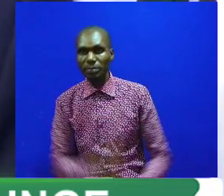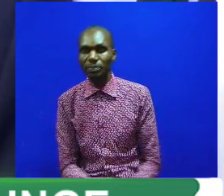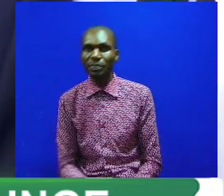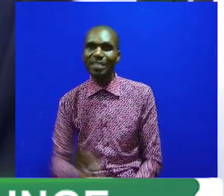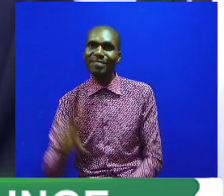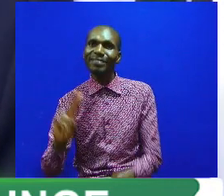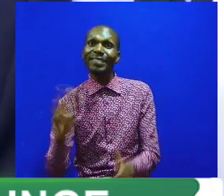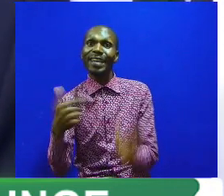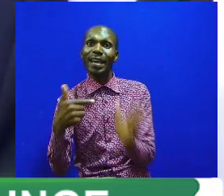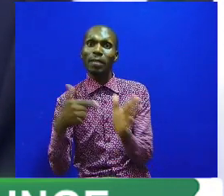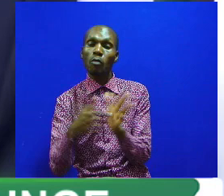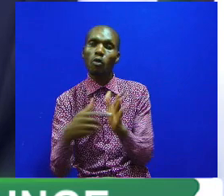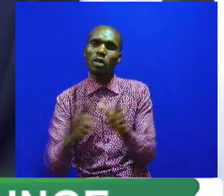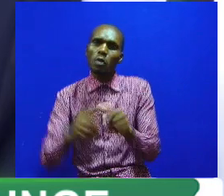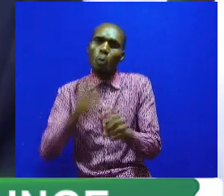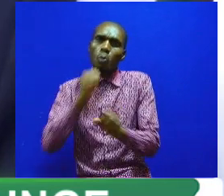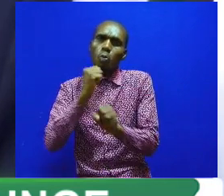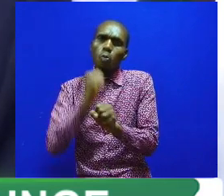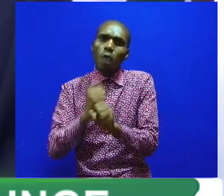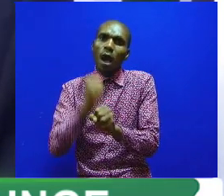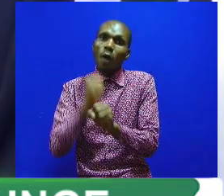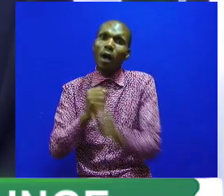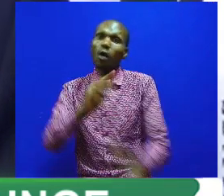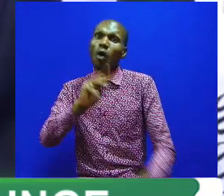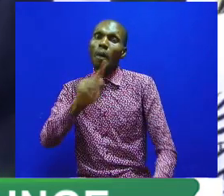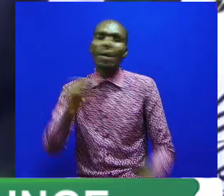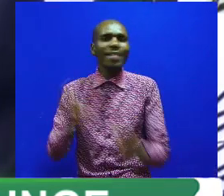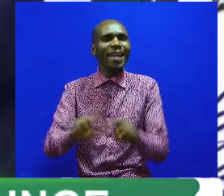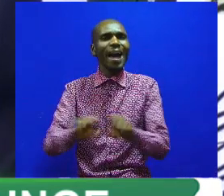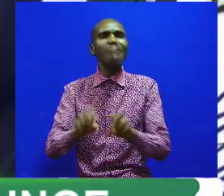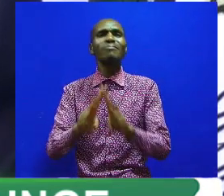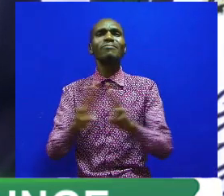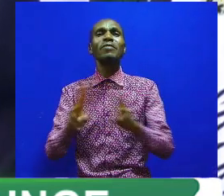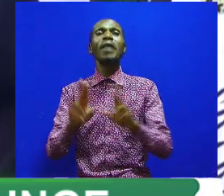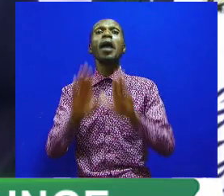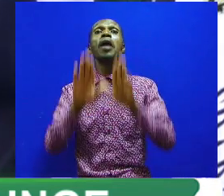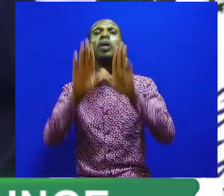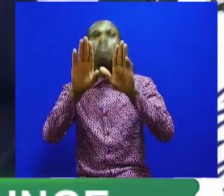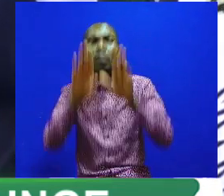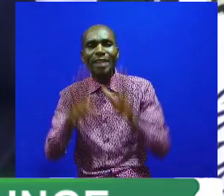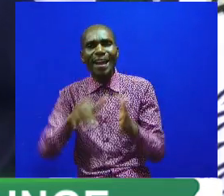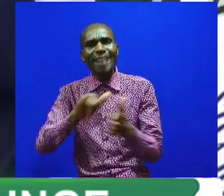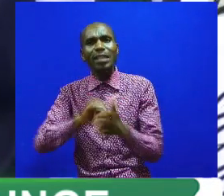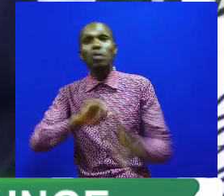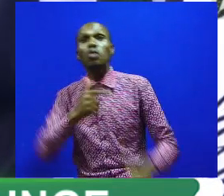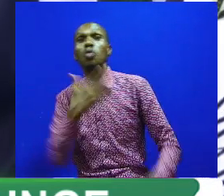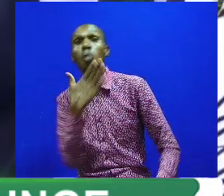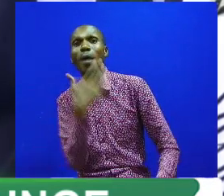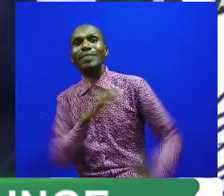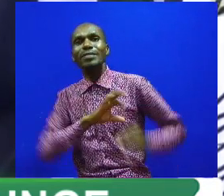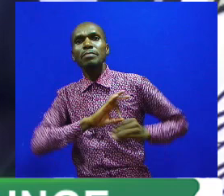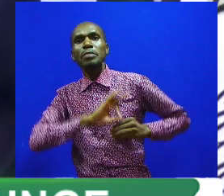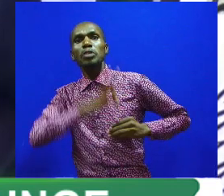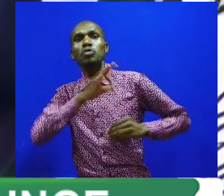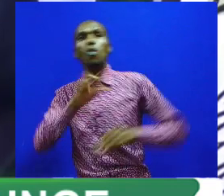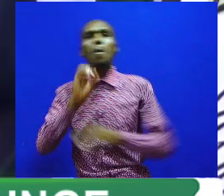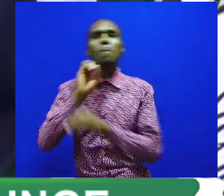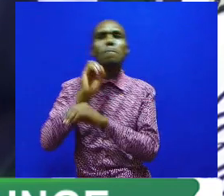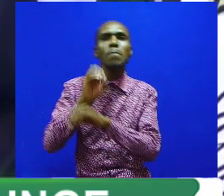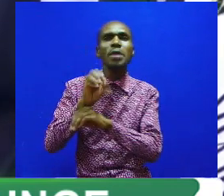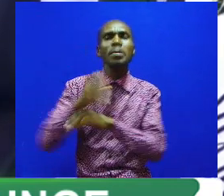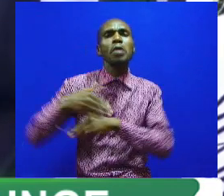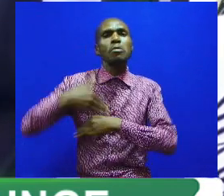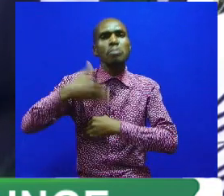Second, the work of a parliamentarian is so crucial that we need spiritual feeding every